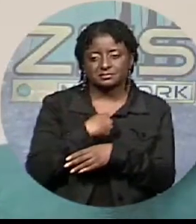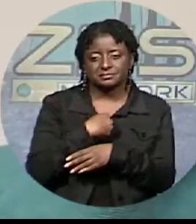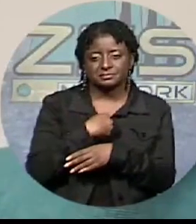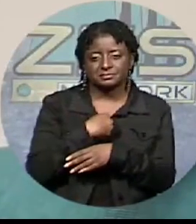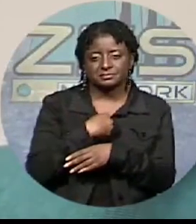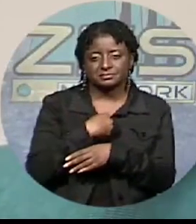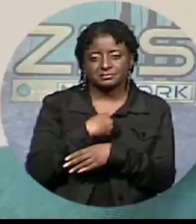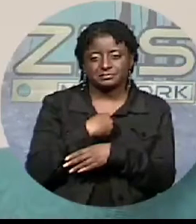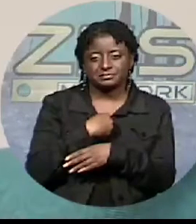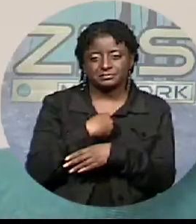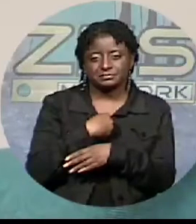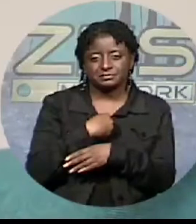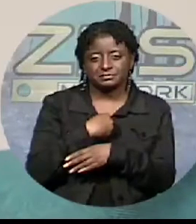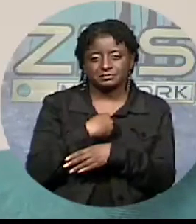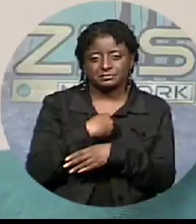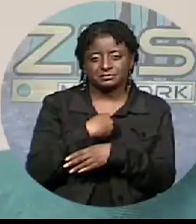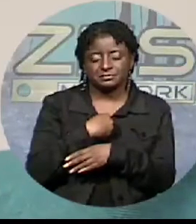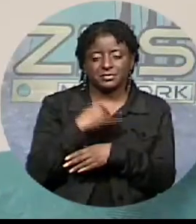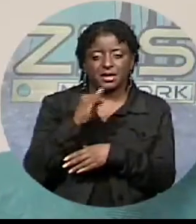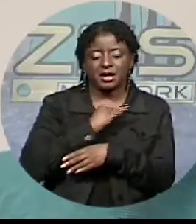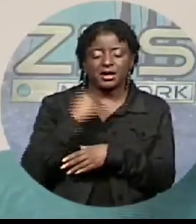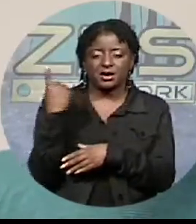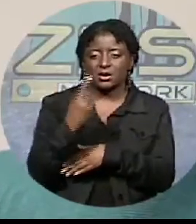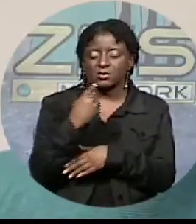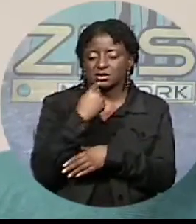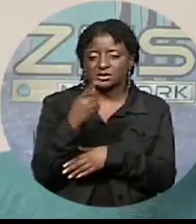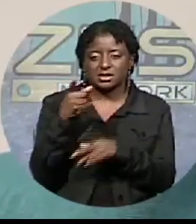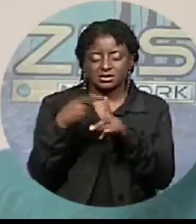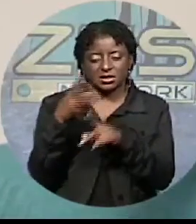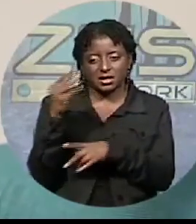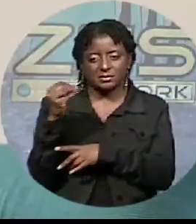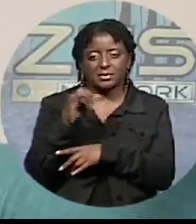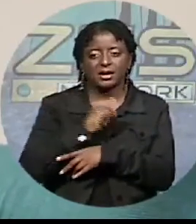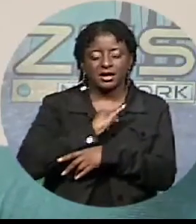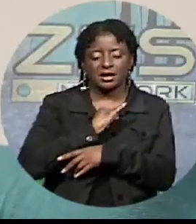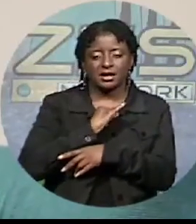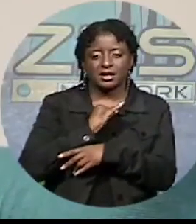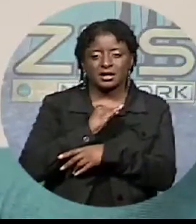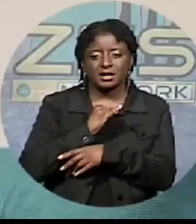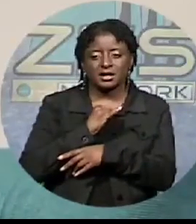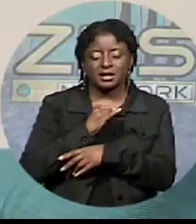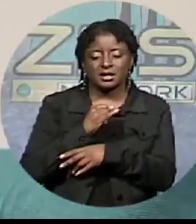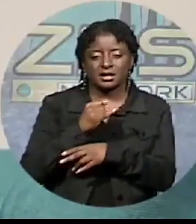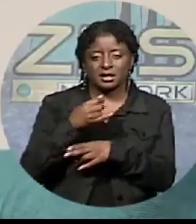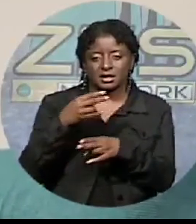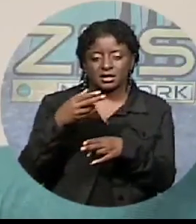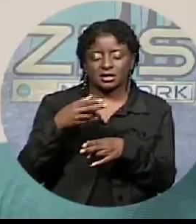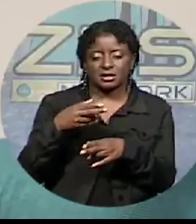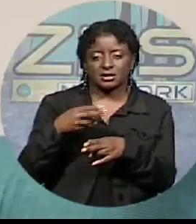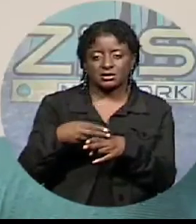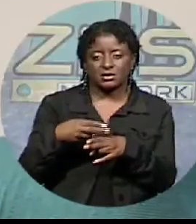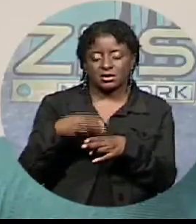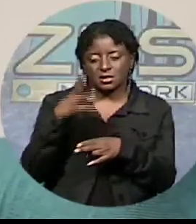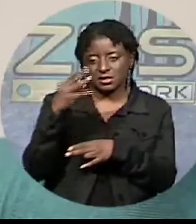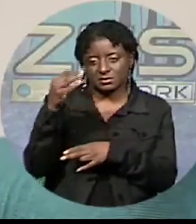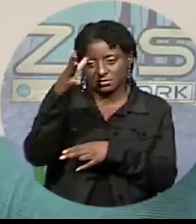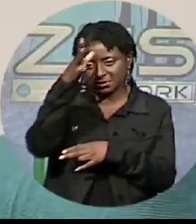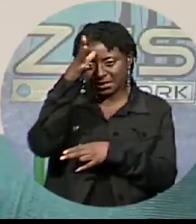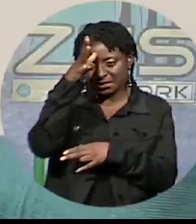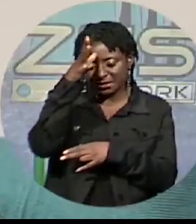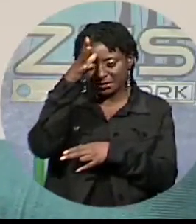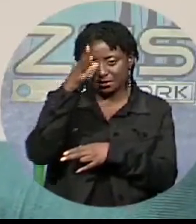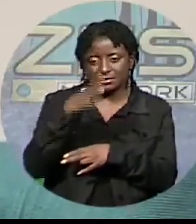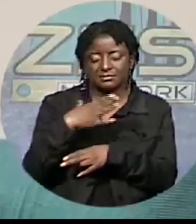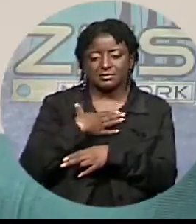Because I used to always say to him, I call him Daddy, because my father died when I was very young. I would always say,